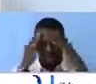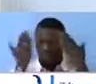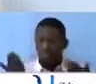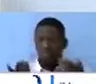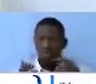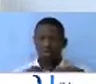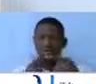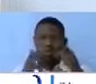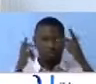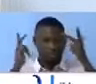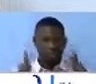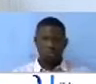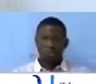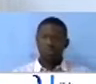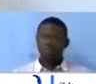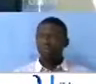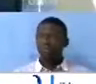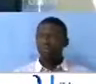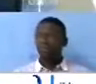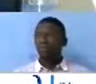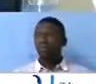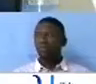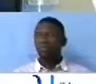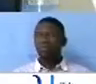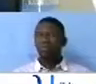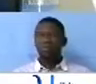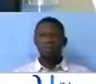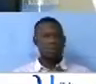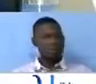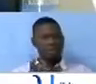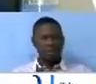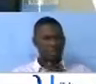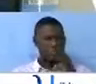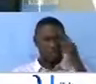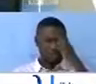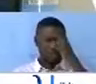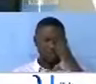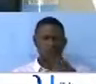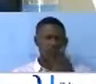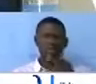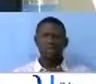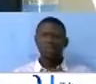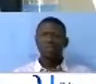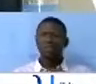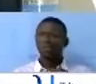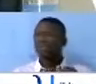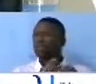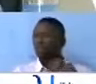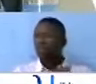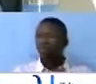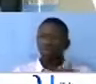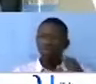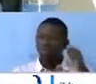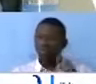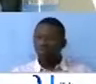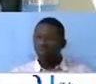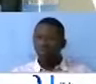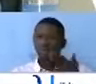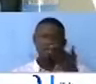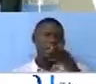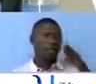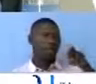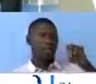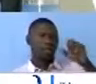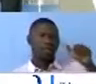Isn't this in fact the reason why there is the culture of torture at the NIA? Because NIA officers did